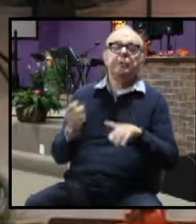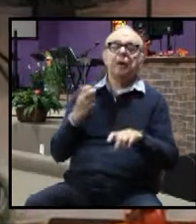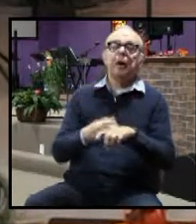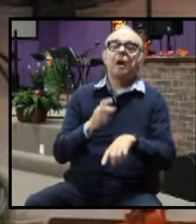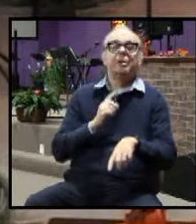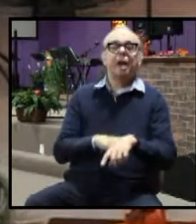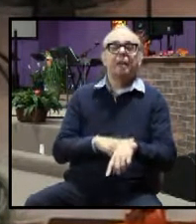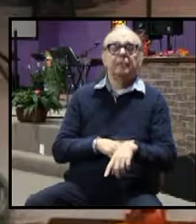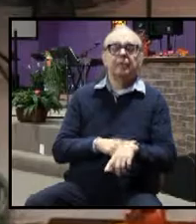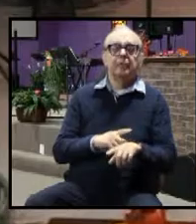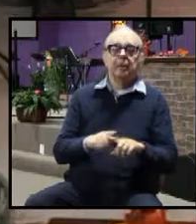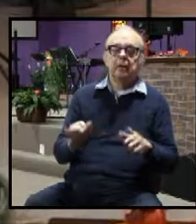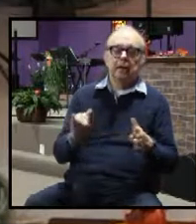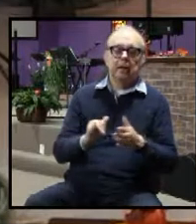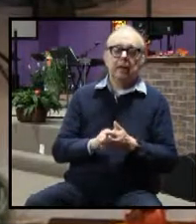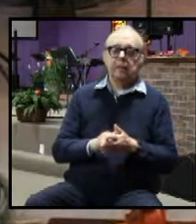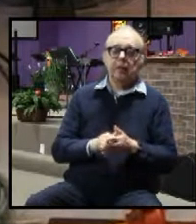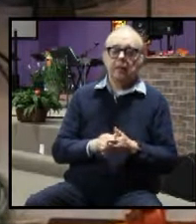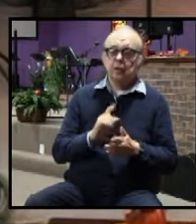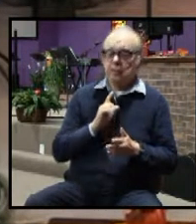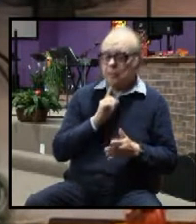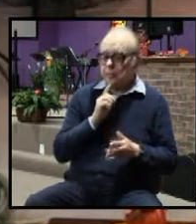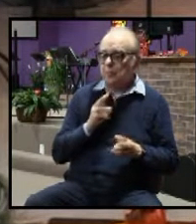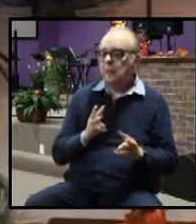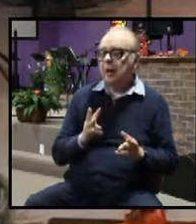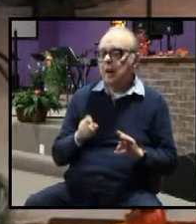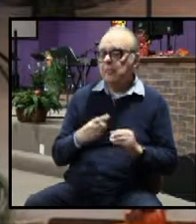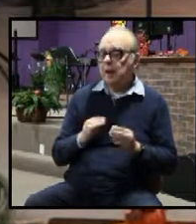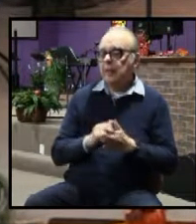time. But that's not the way it is.